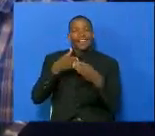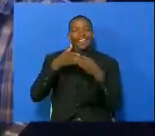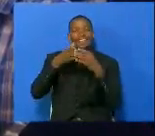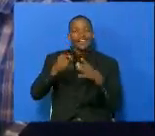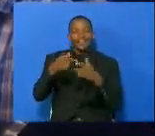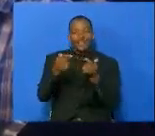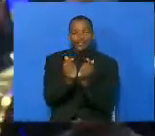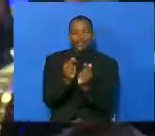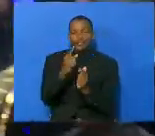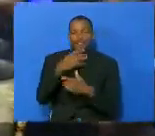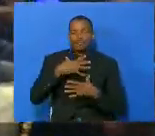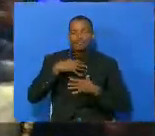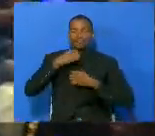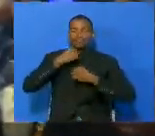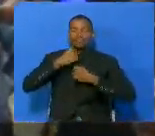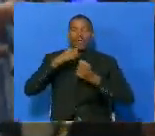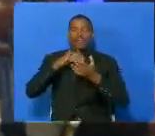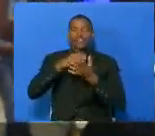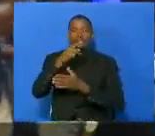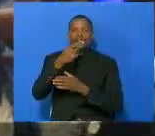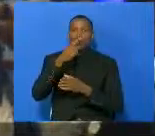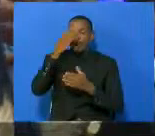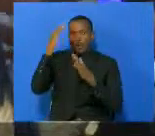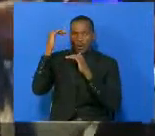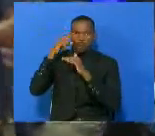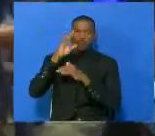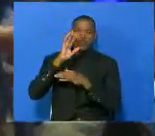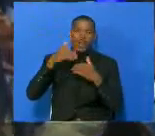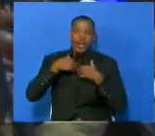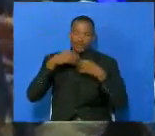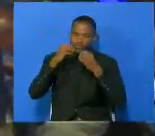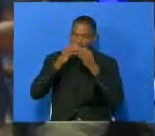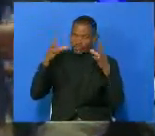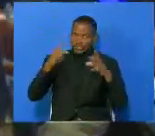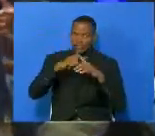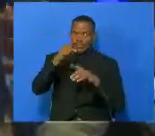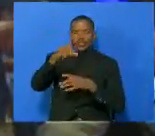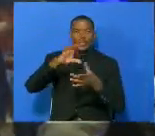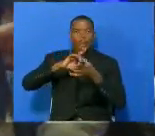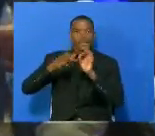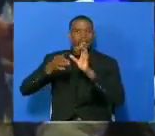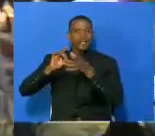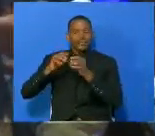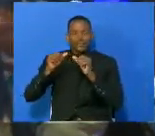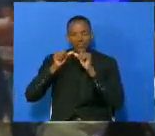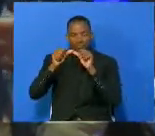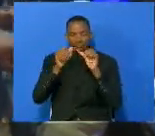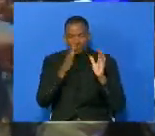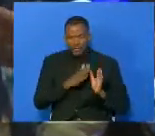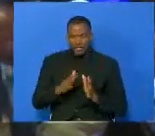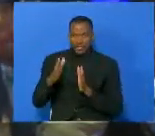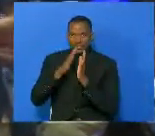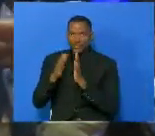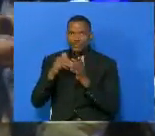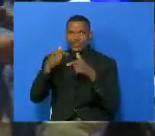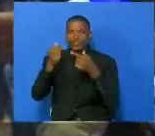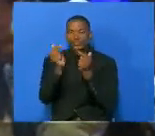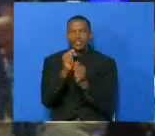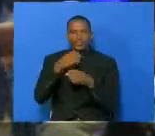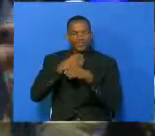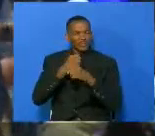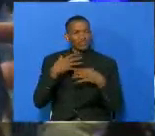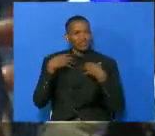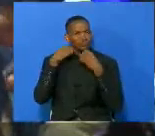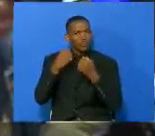setlhopha ba tiile moko ebile ba solofela di aba ko Paris jaaka ba tsweletse ka go rulaganyetsa le go aga setlhopha sa